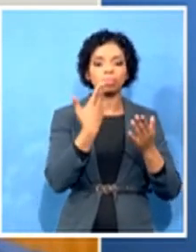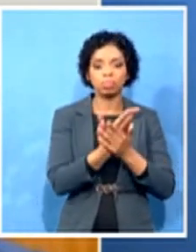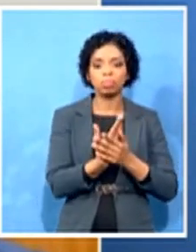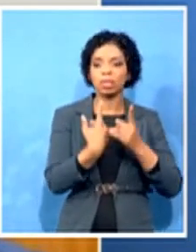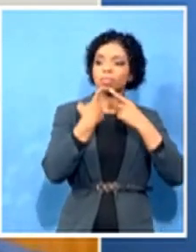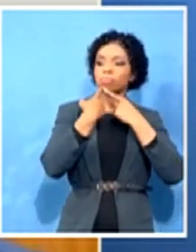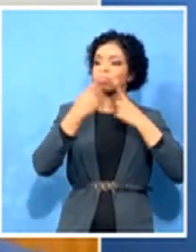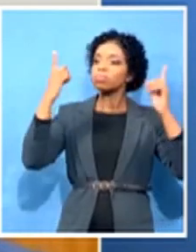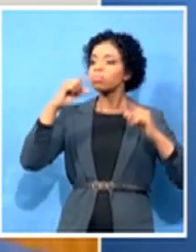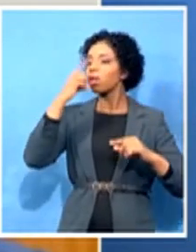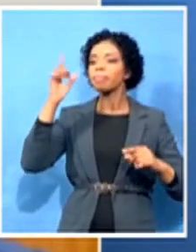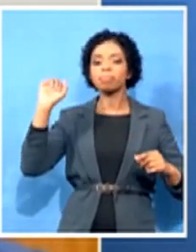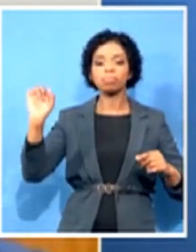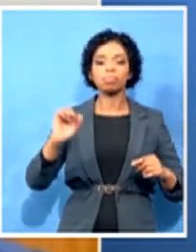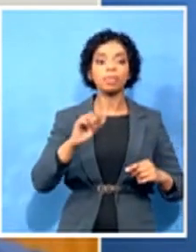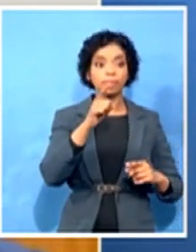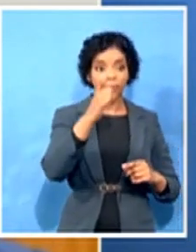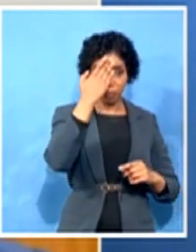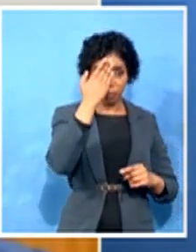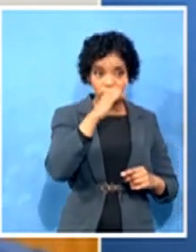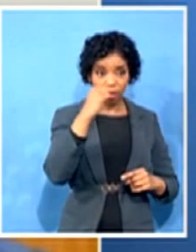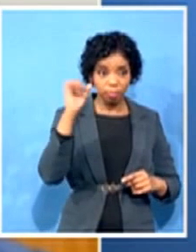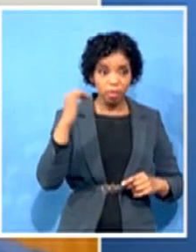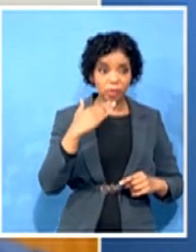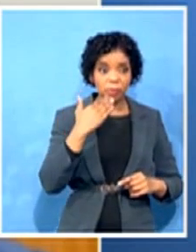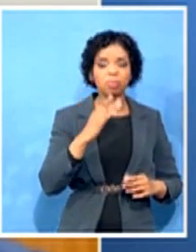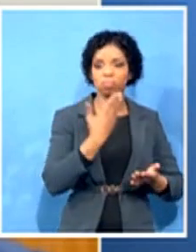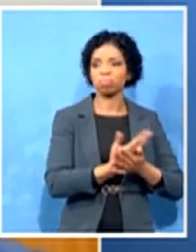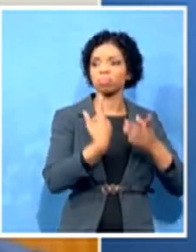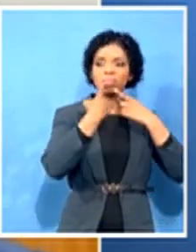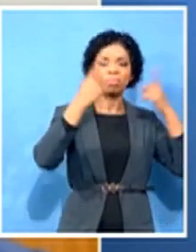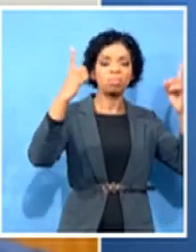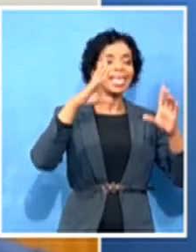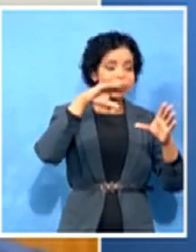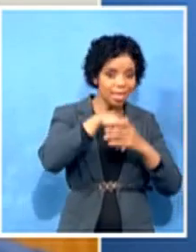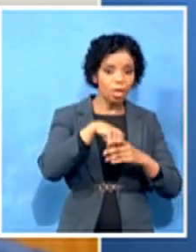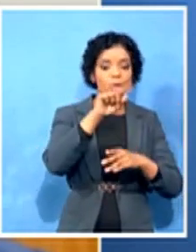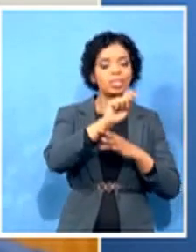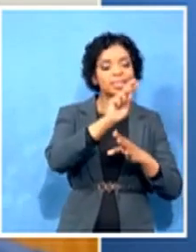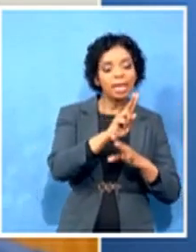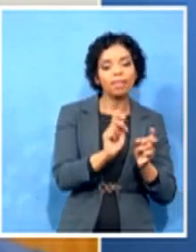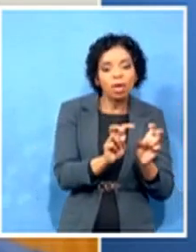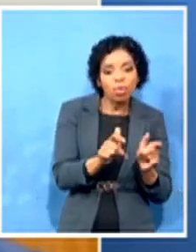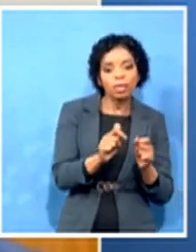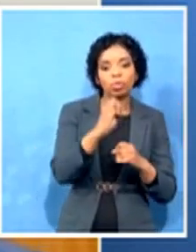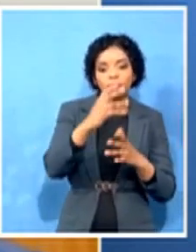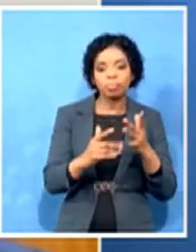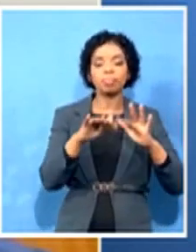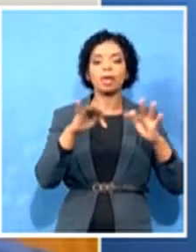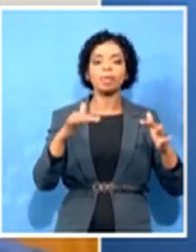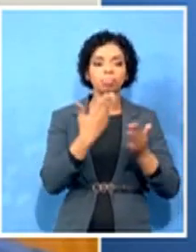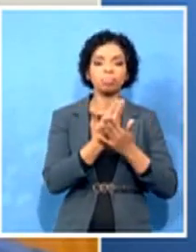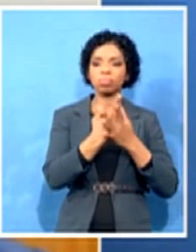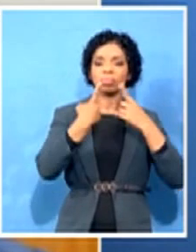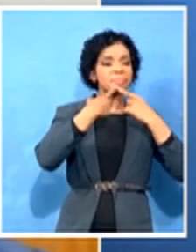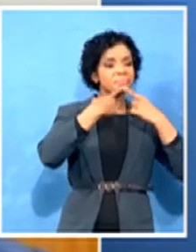that includes the media houses. And this is where there is certain loopholes pertaining to our criminal justice system, because